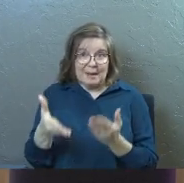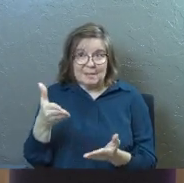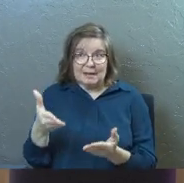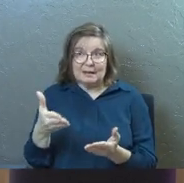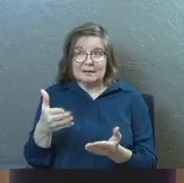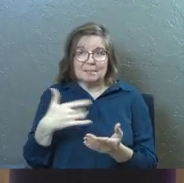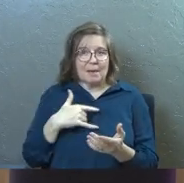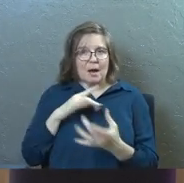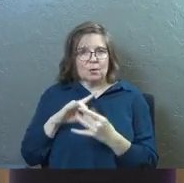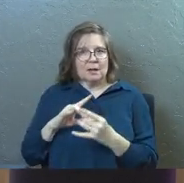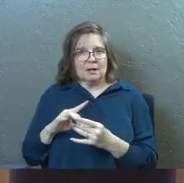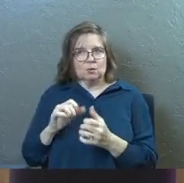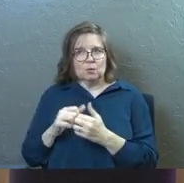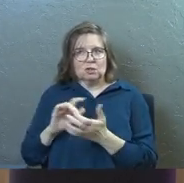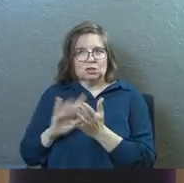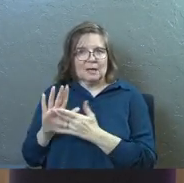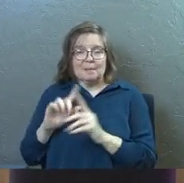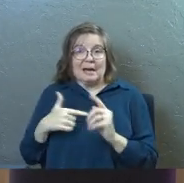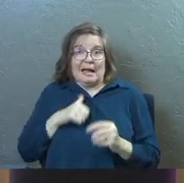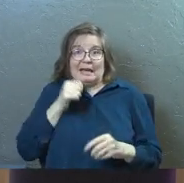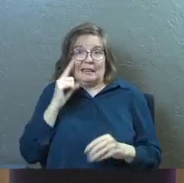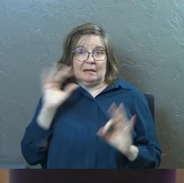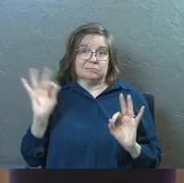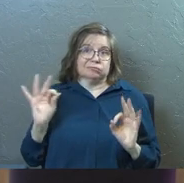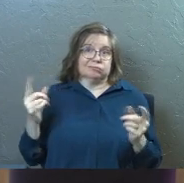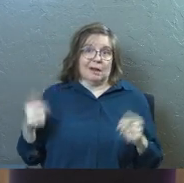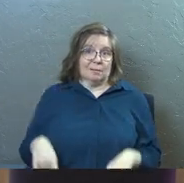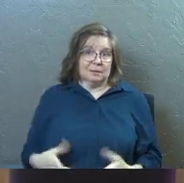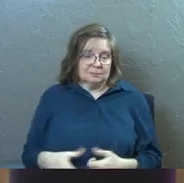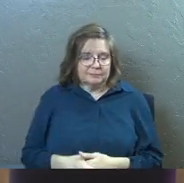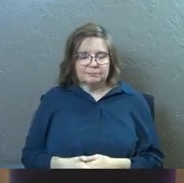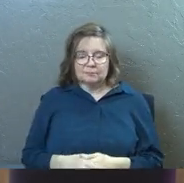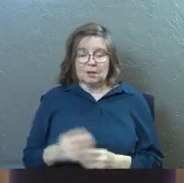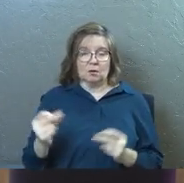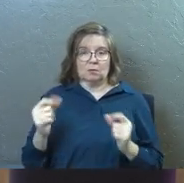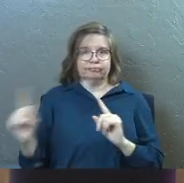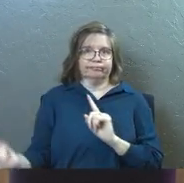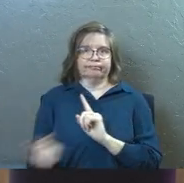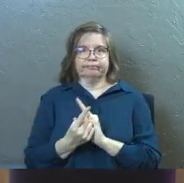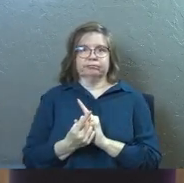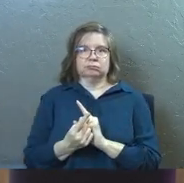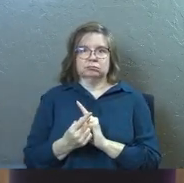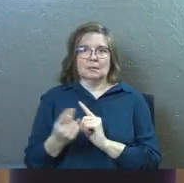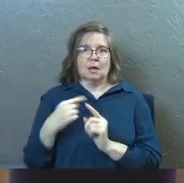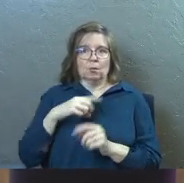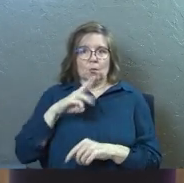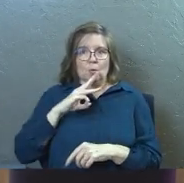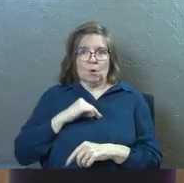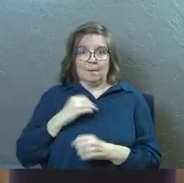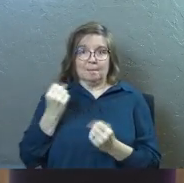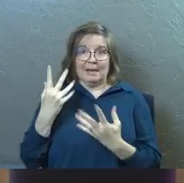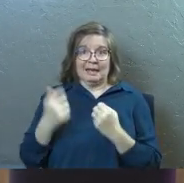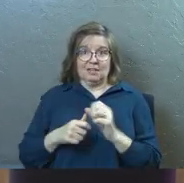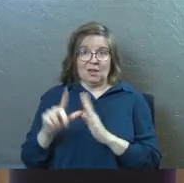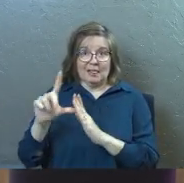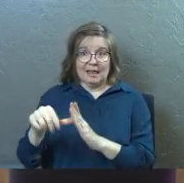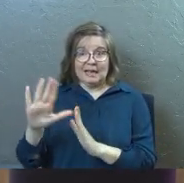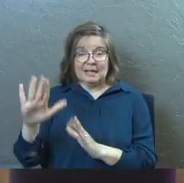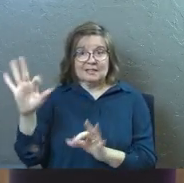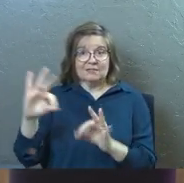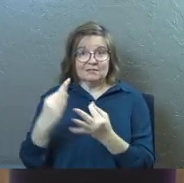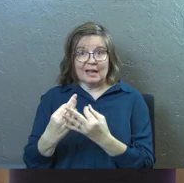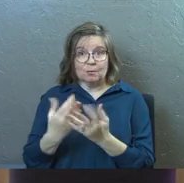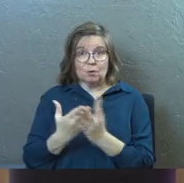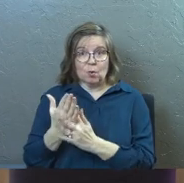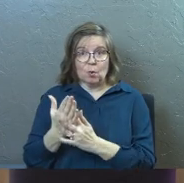maybe, my relationship with Jesus. But I didn't think anything had come of it. All of a sudden, I run into him in Walmart years later. His